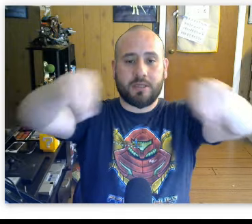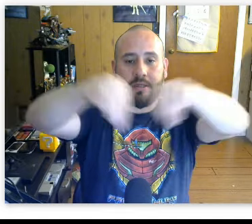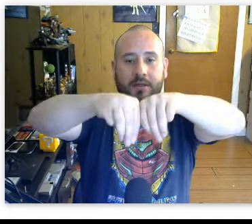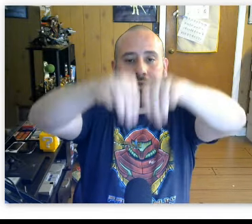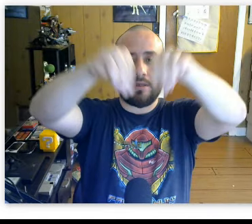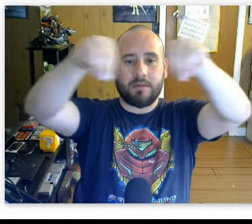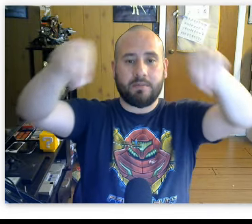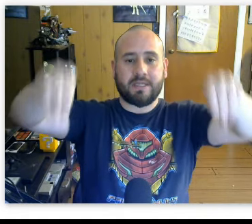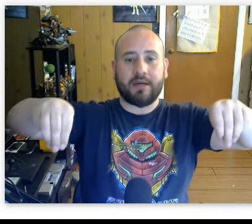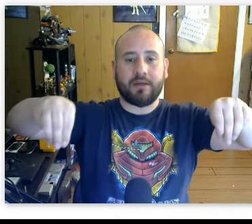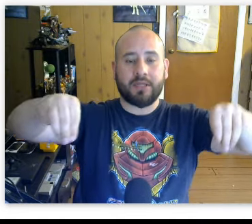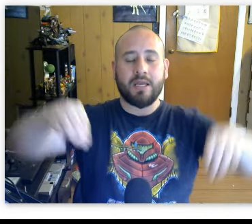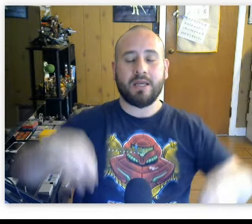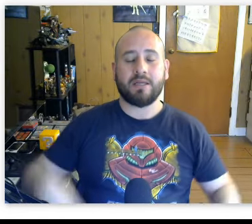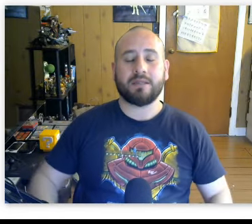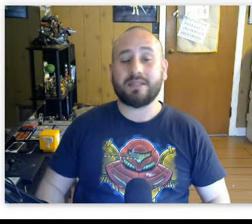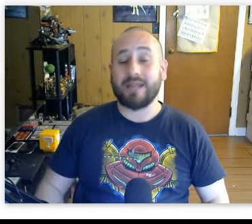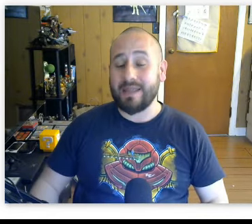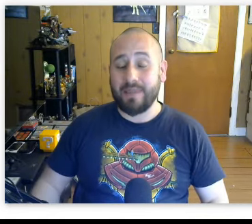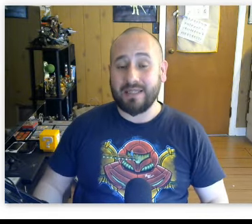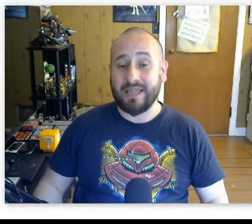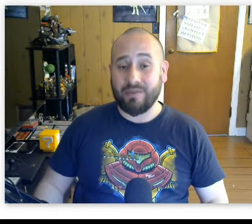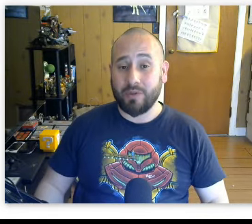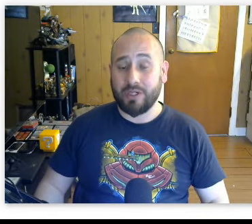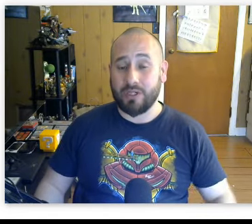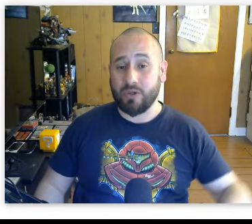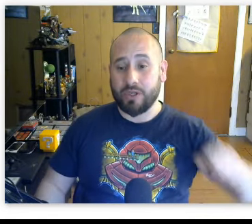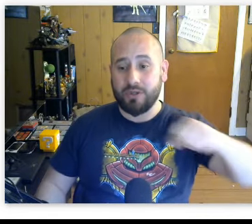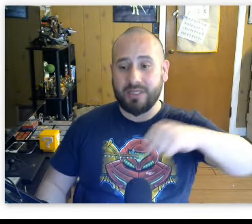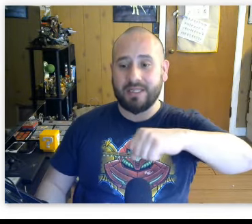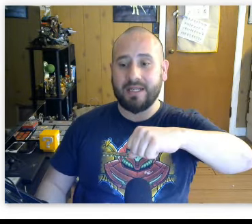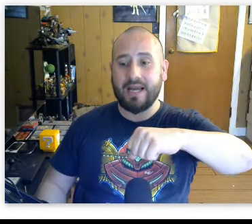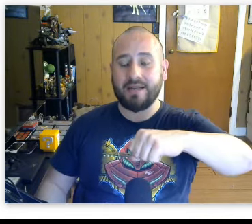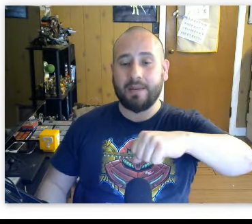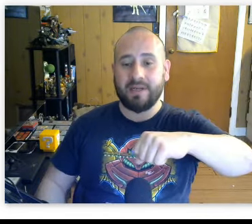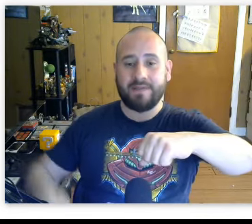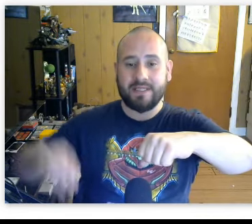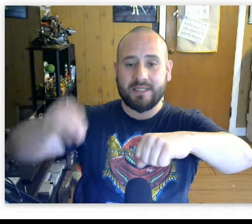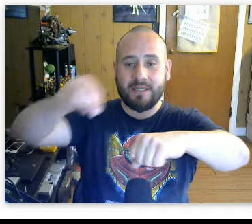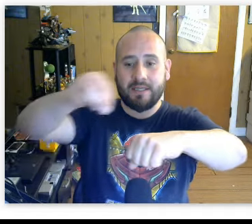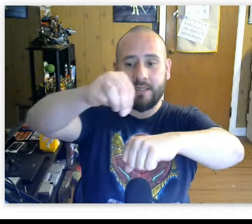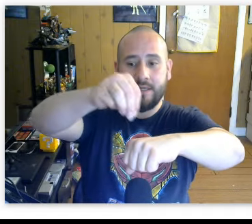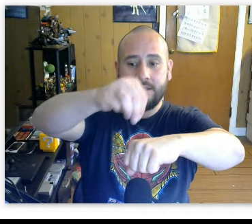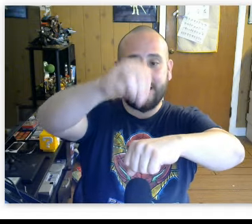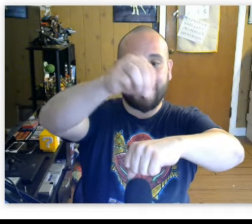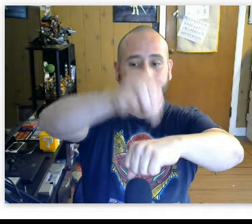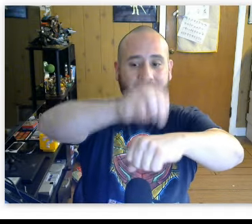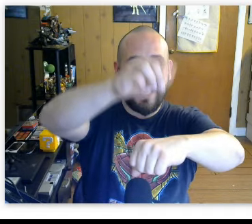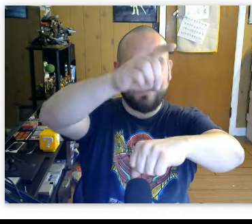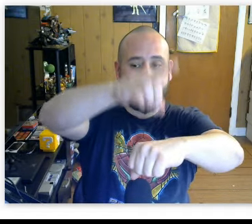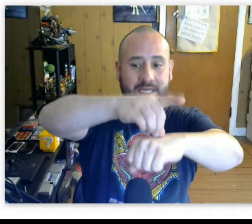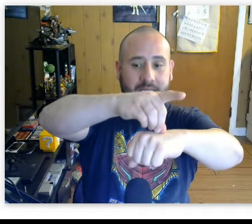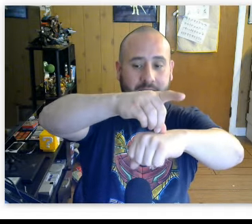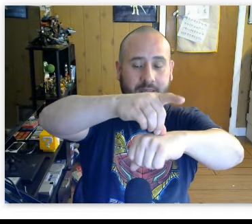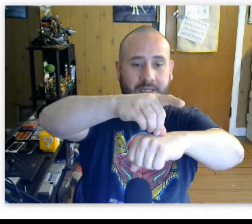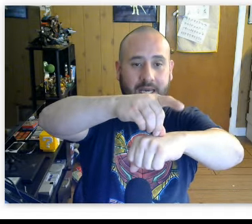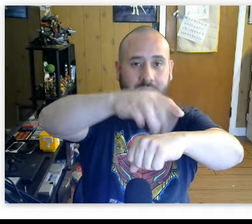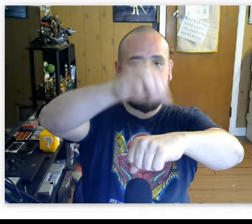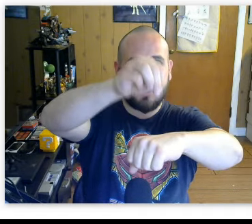arches. McDonald's. The sign that basically everyone in New York uses is a non-dominant fist that goes